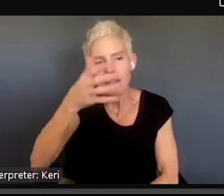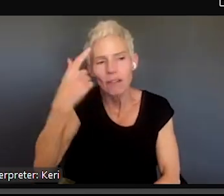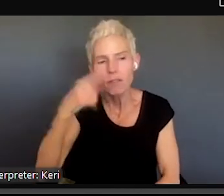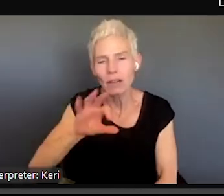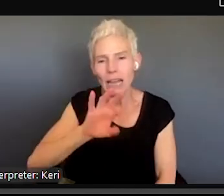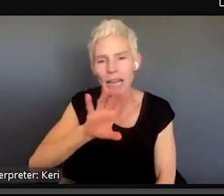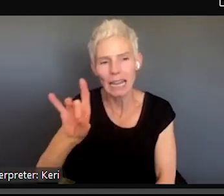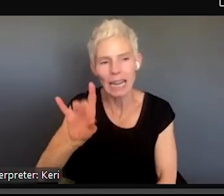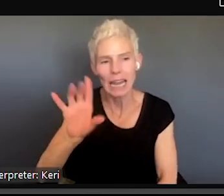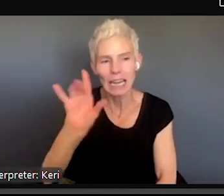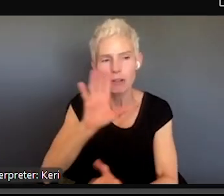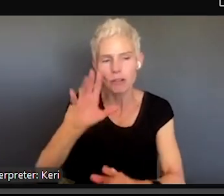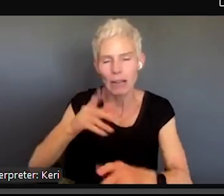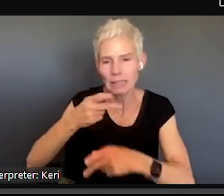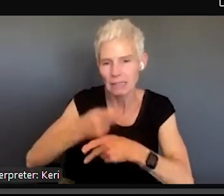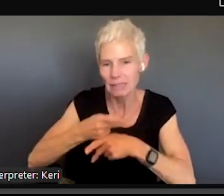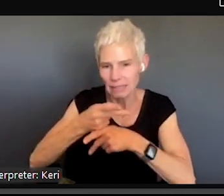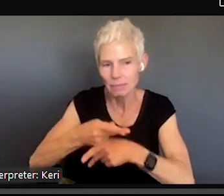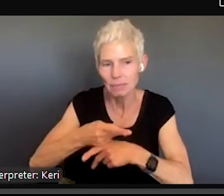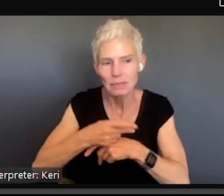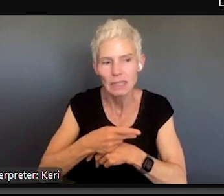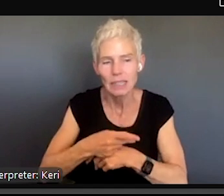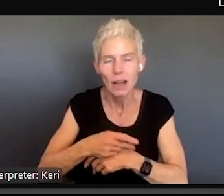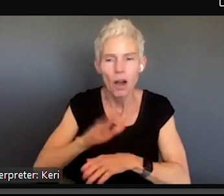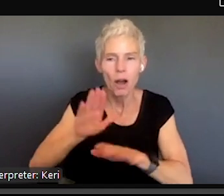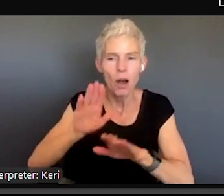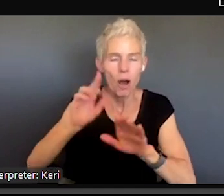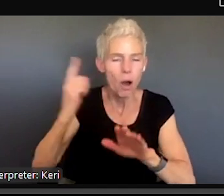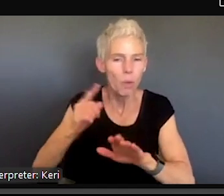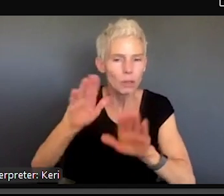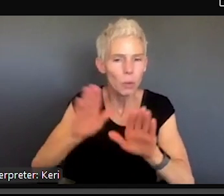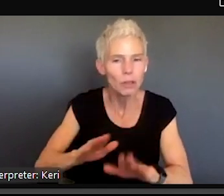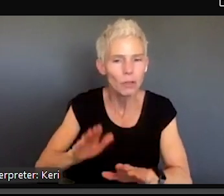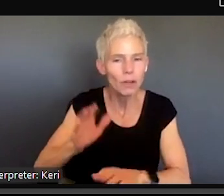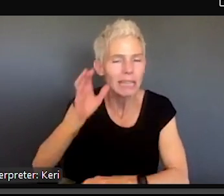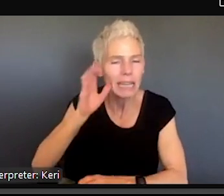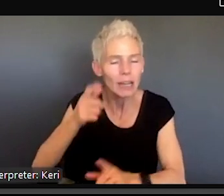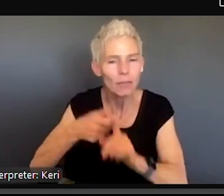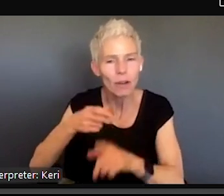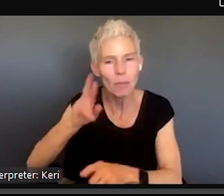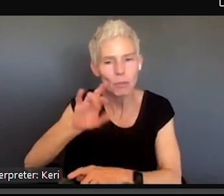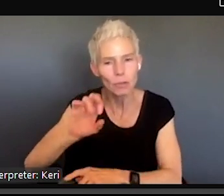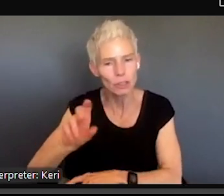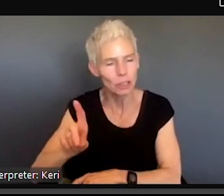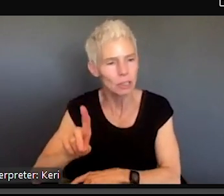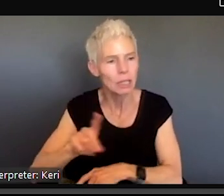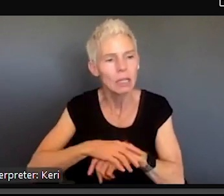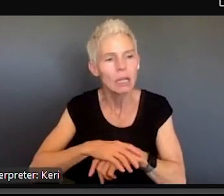that. Richard's always great to hear from and has a wealth of wisdom. And then after that, in